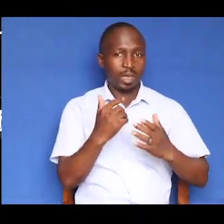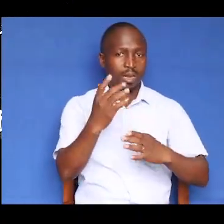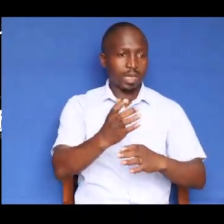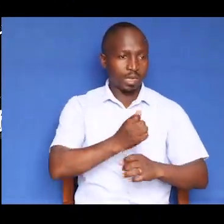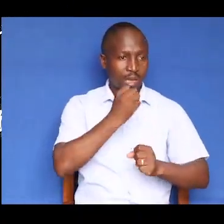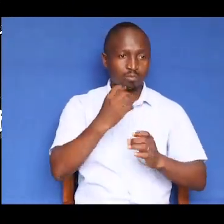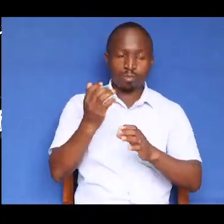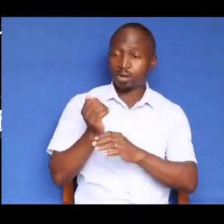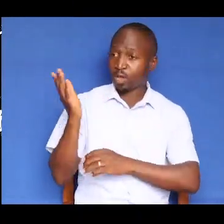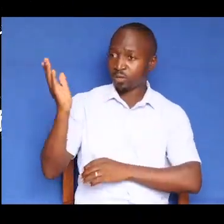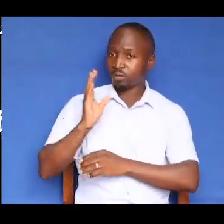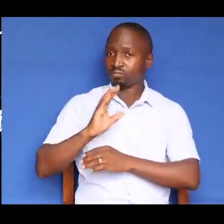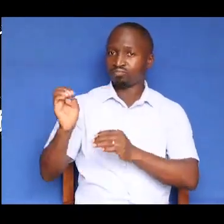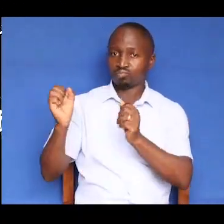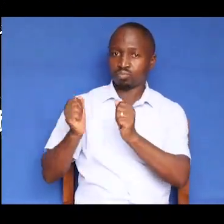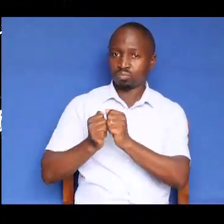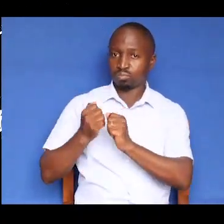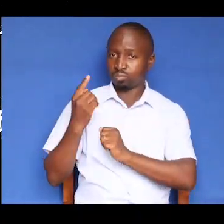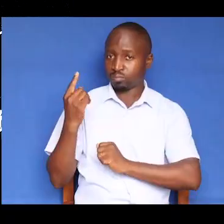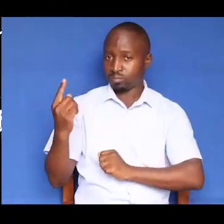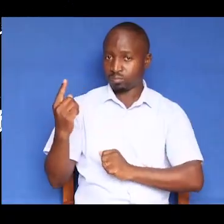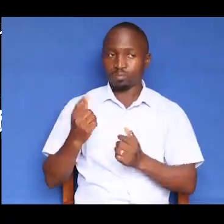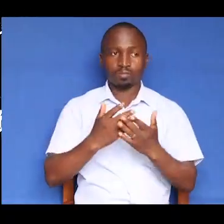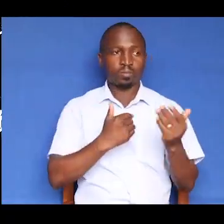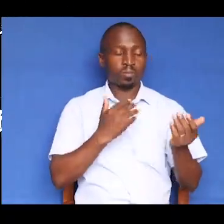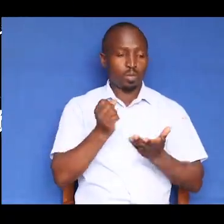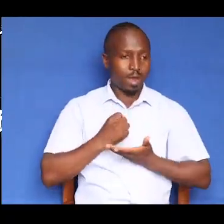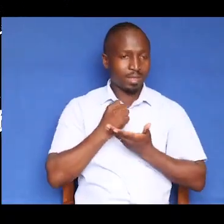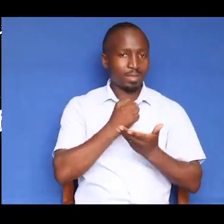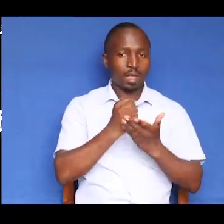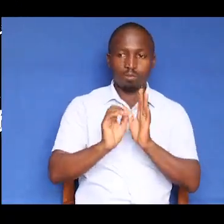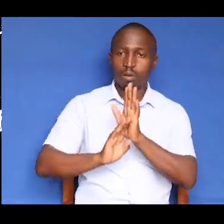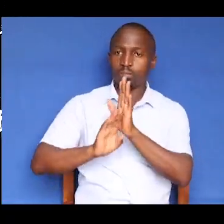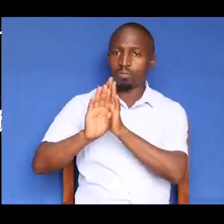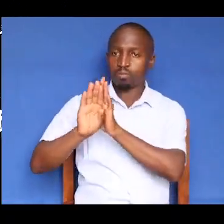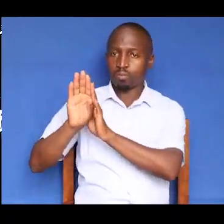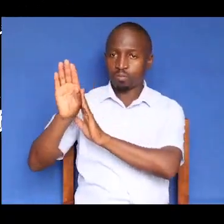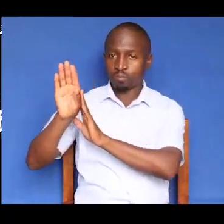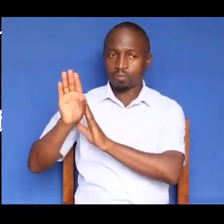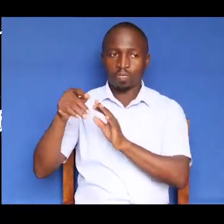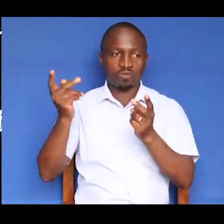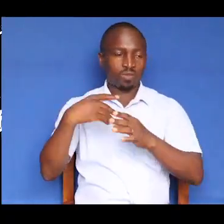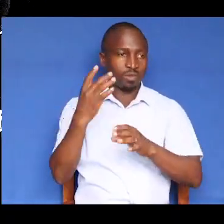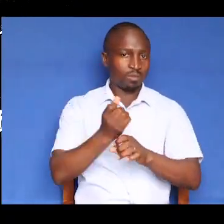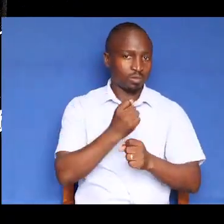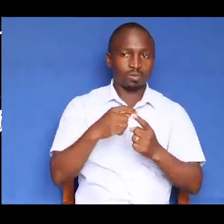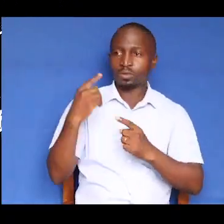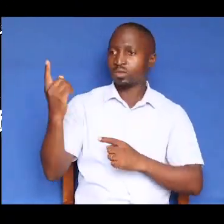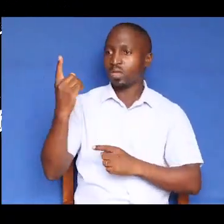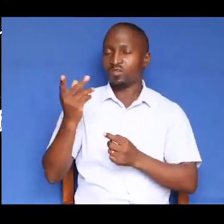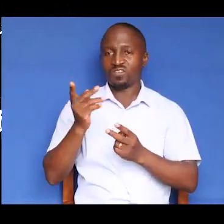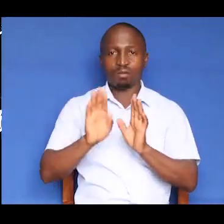figure. Because investment has increased. even national income will